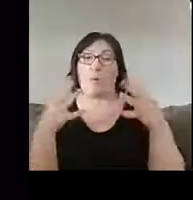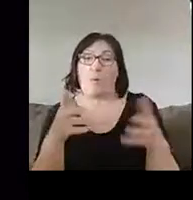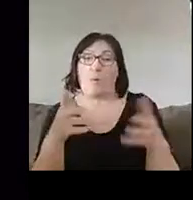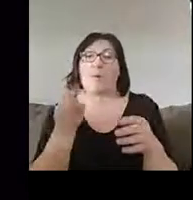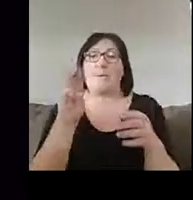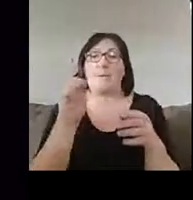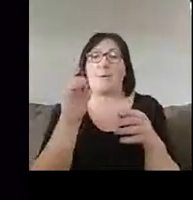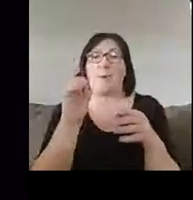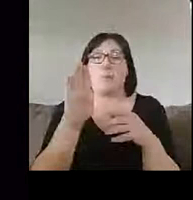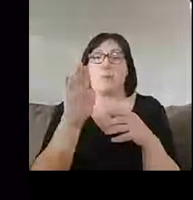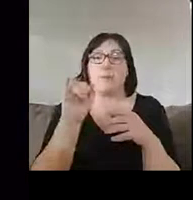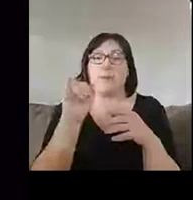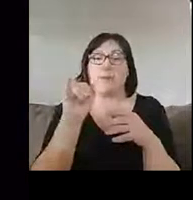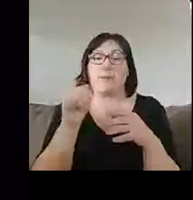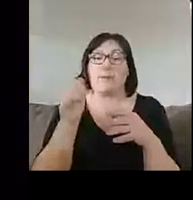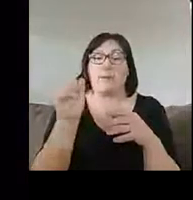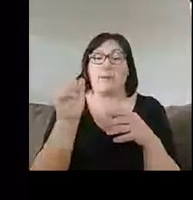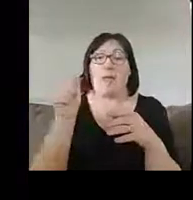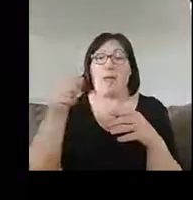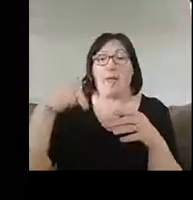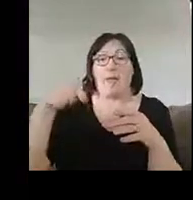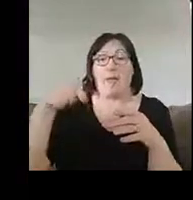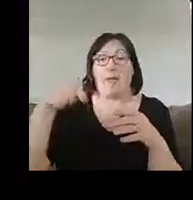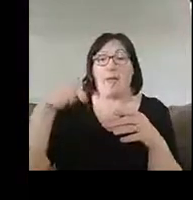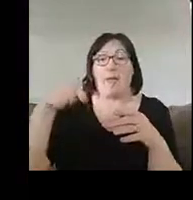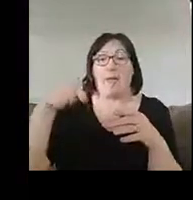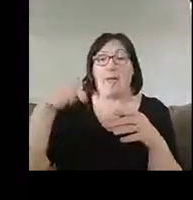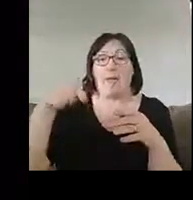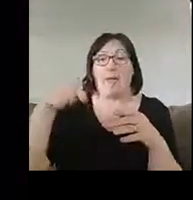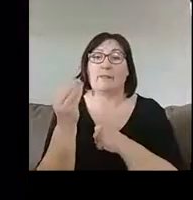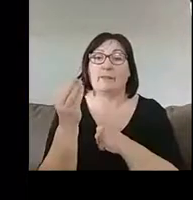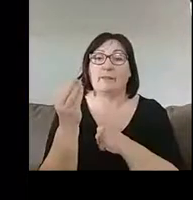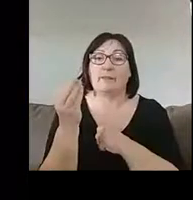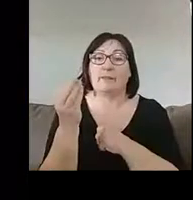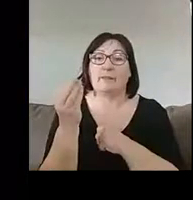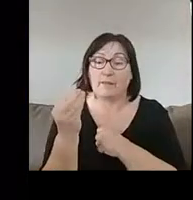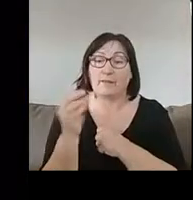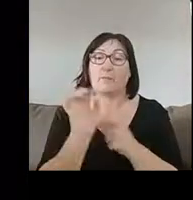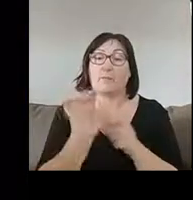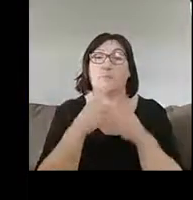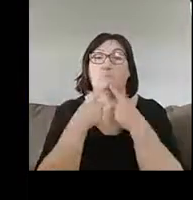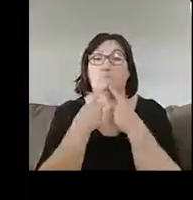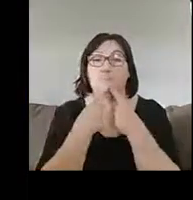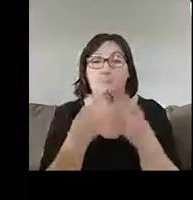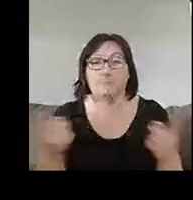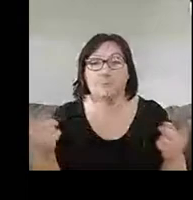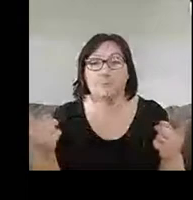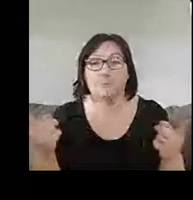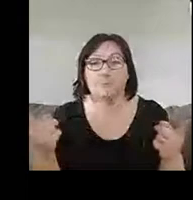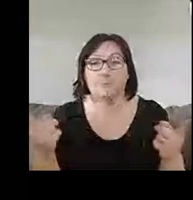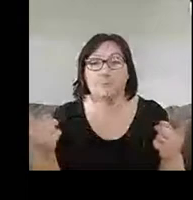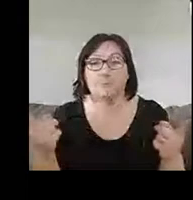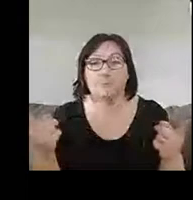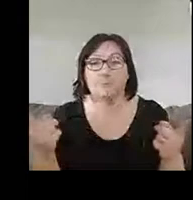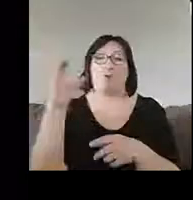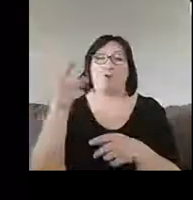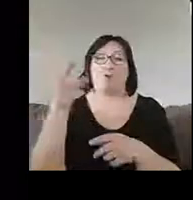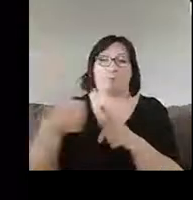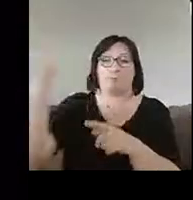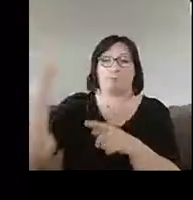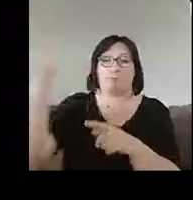the submission due date, that will be addressed or announced by our commissioner.